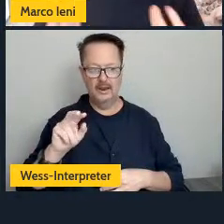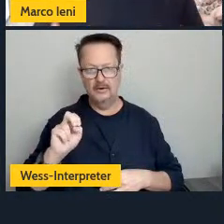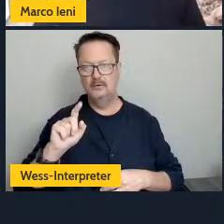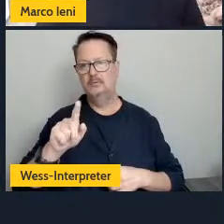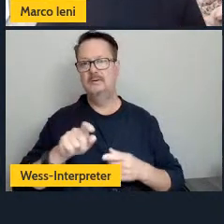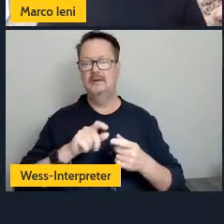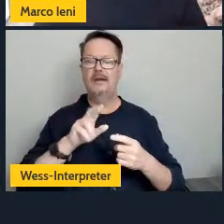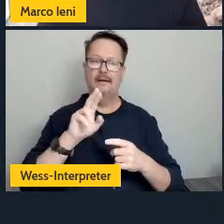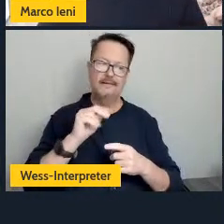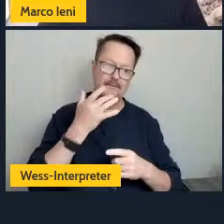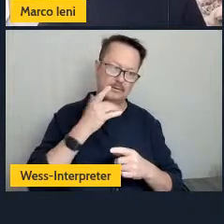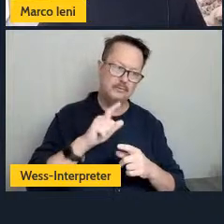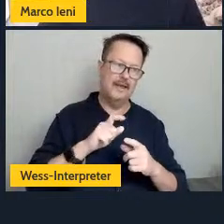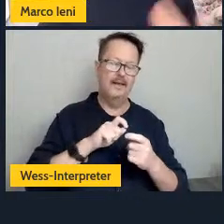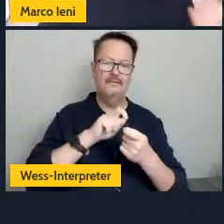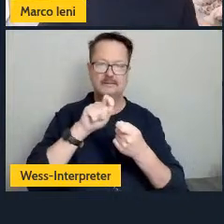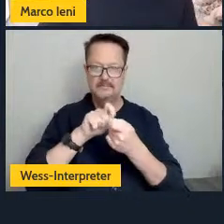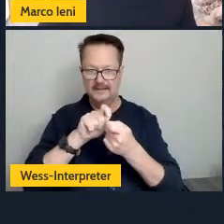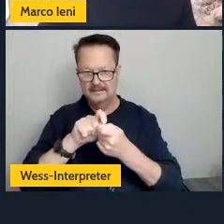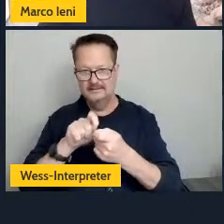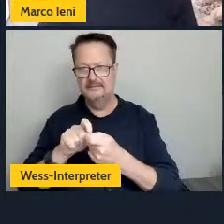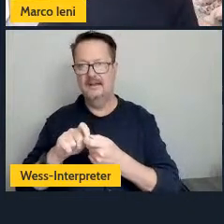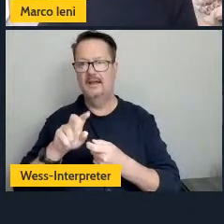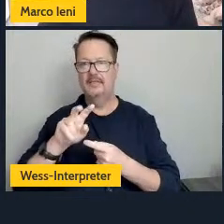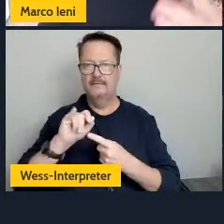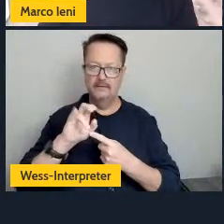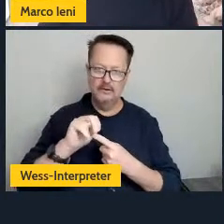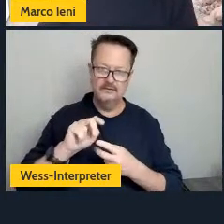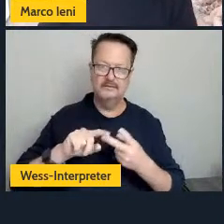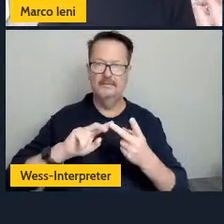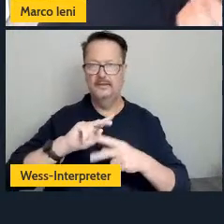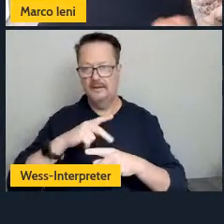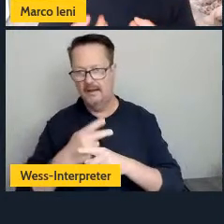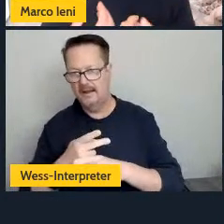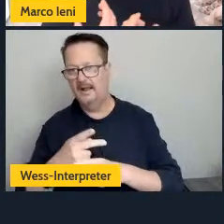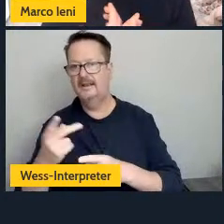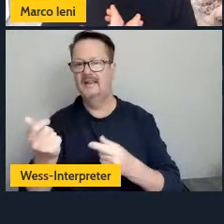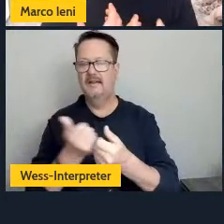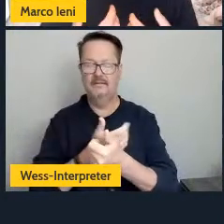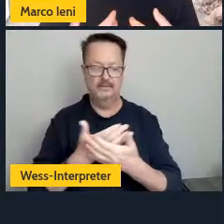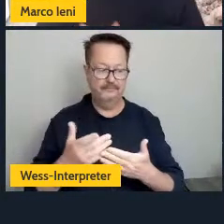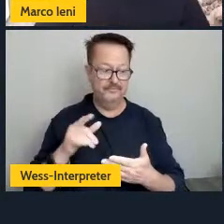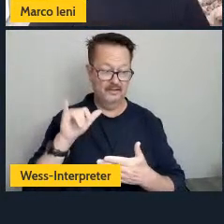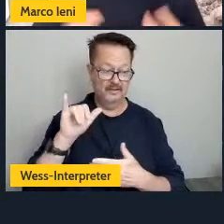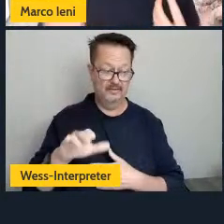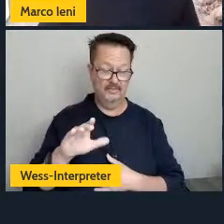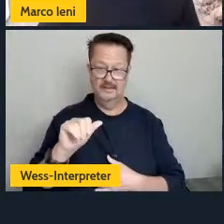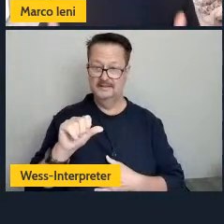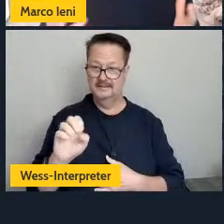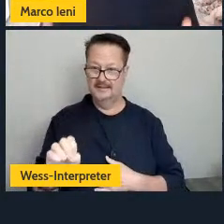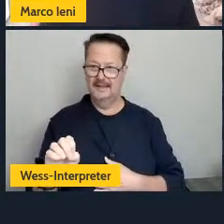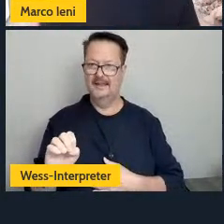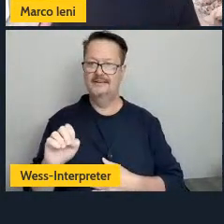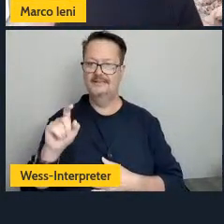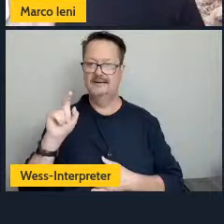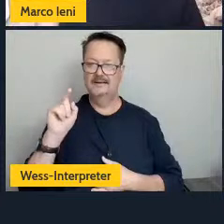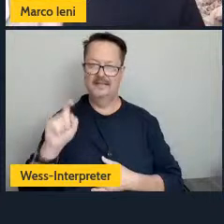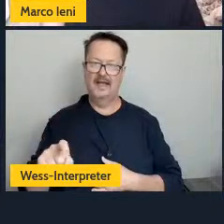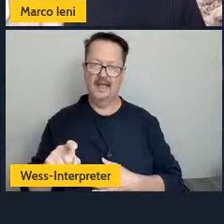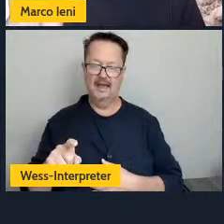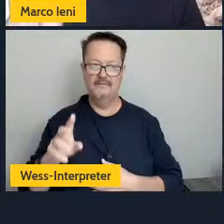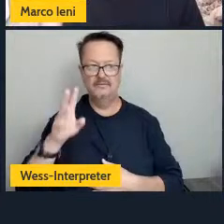kind, everything. And yeah, so in this case, the platform team needs to even create the config